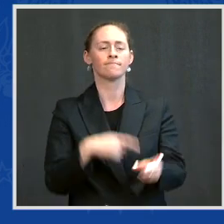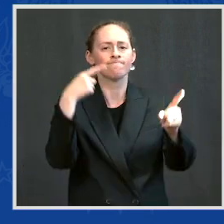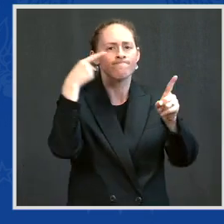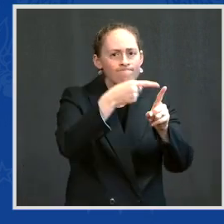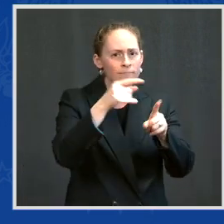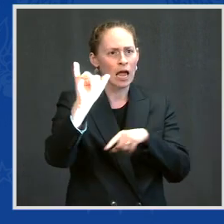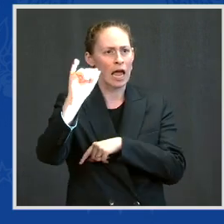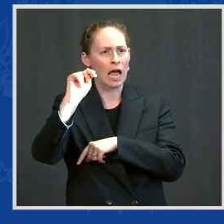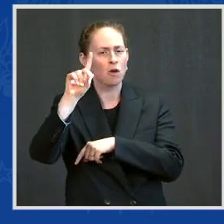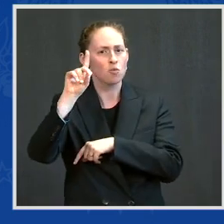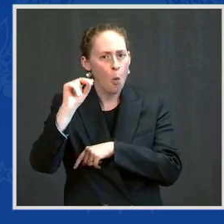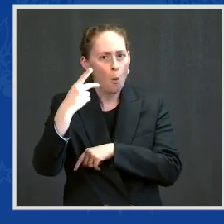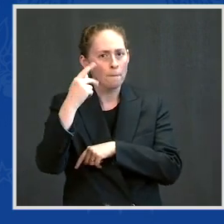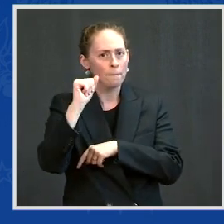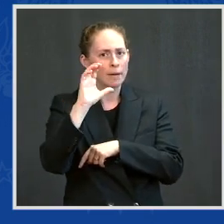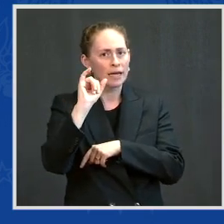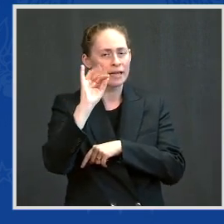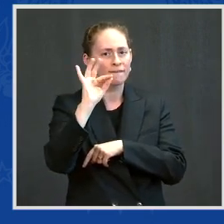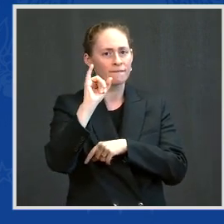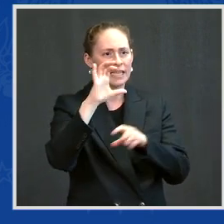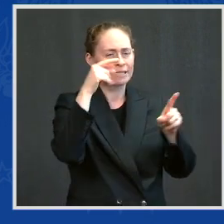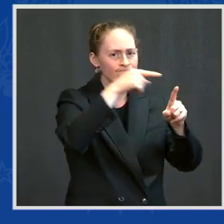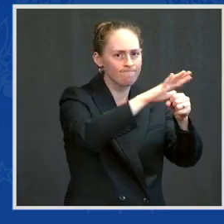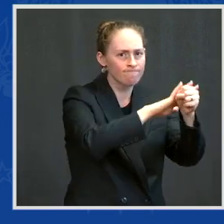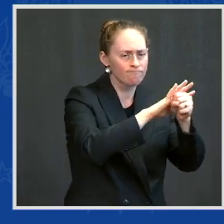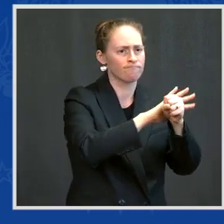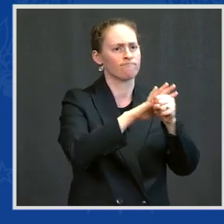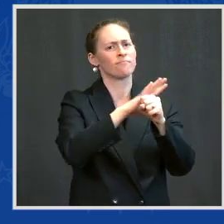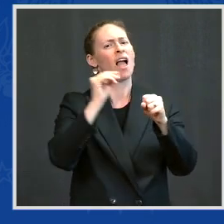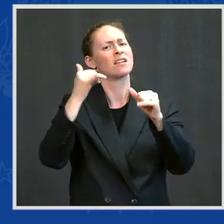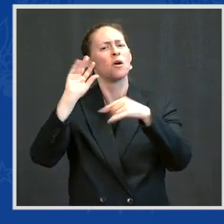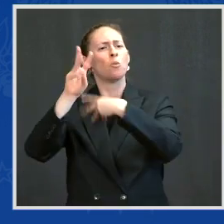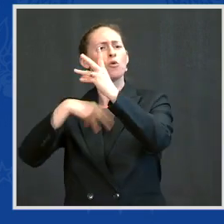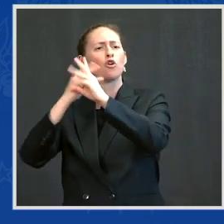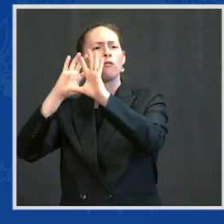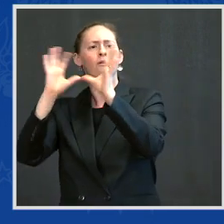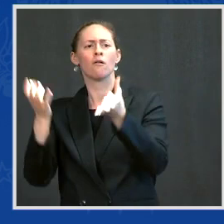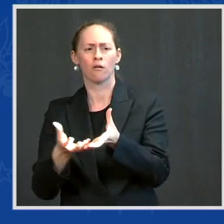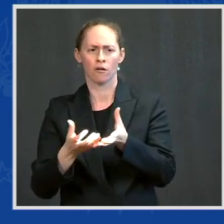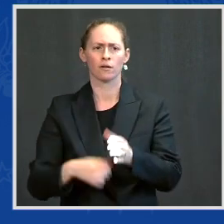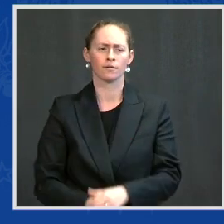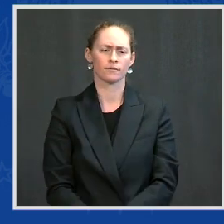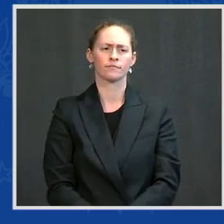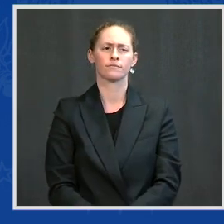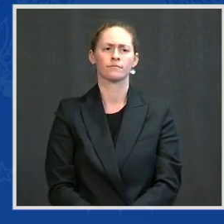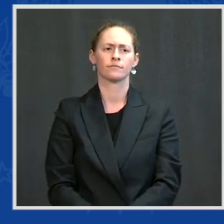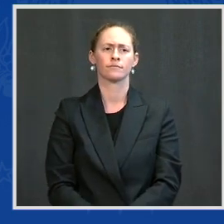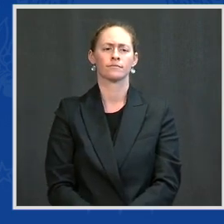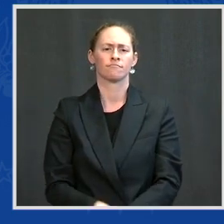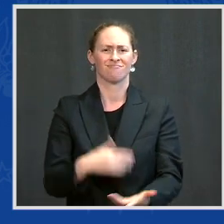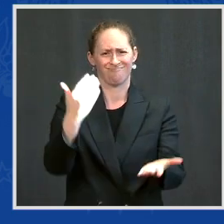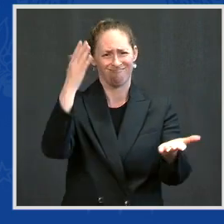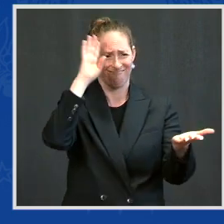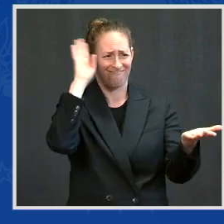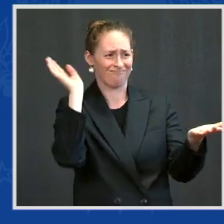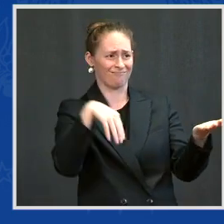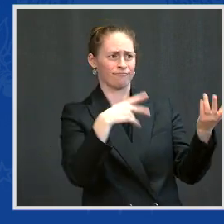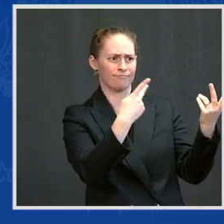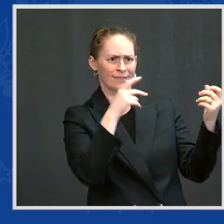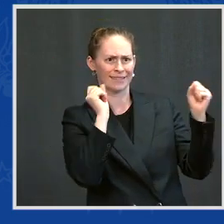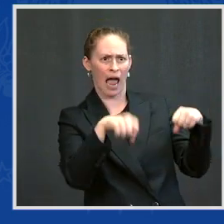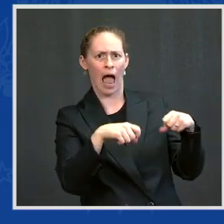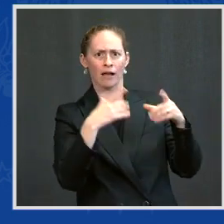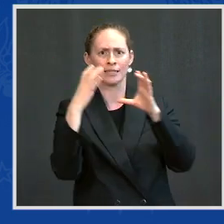We, with advanced capabilities, have an obligation to do everything we can to provide